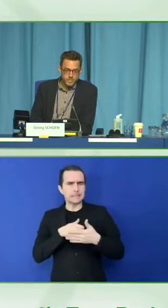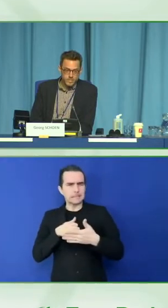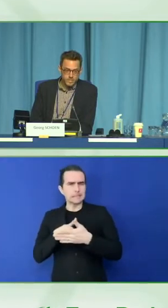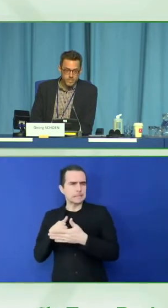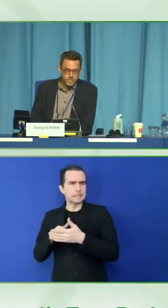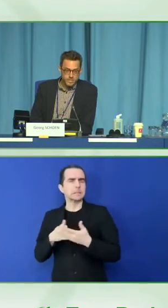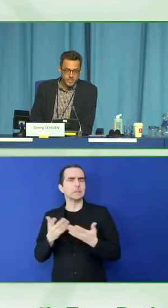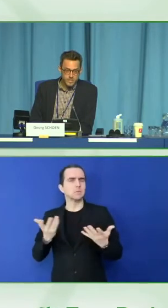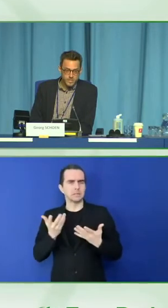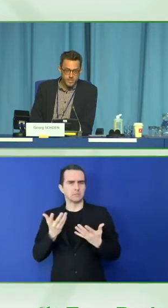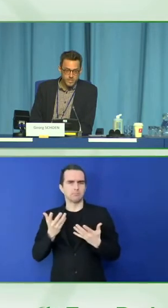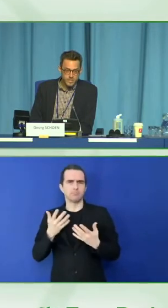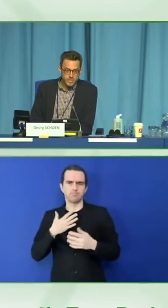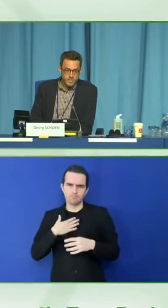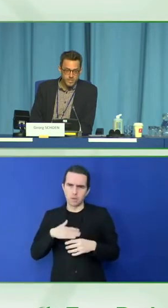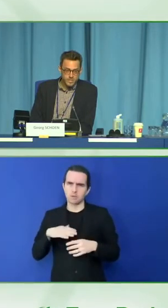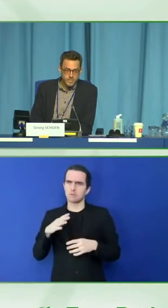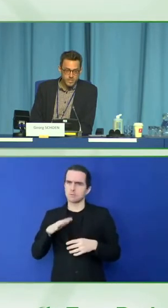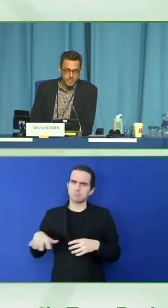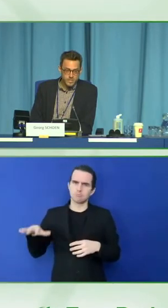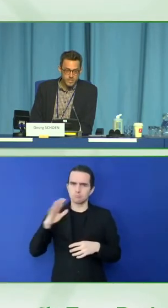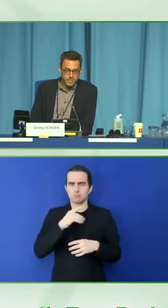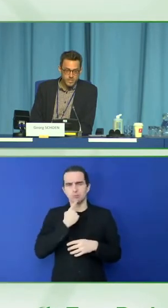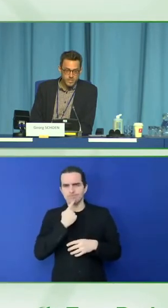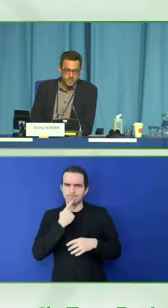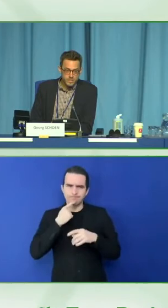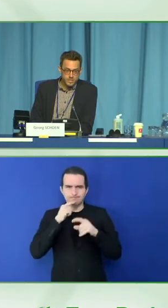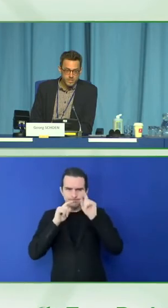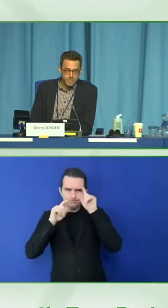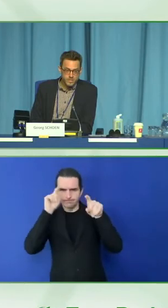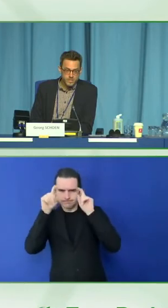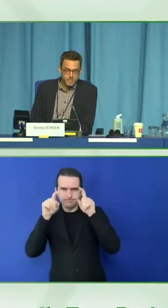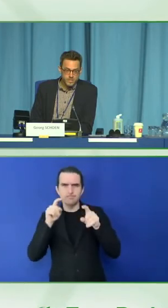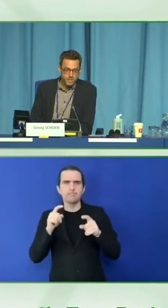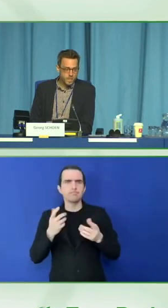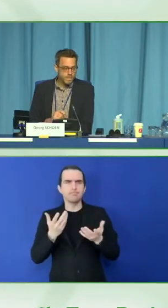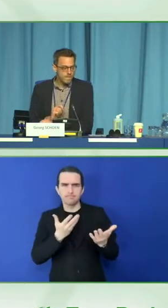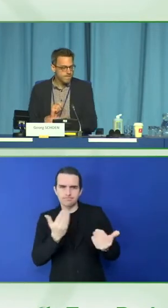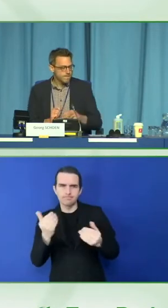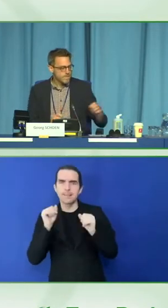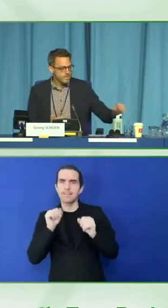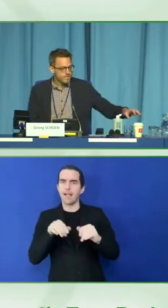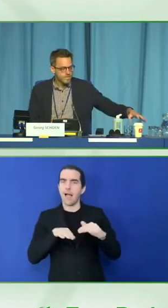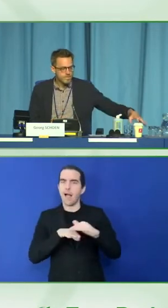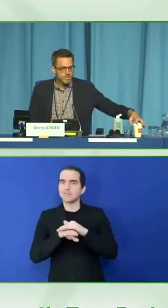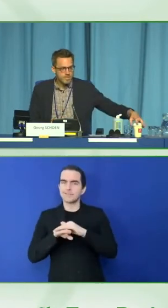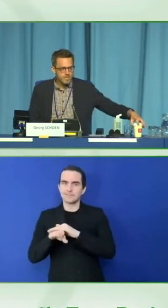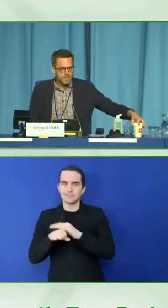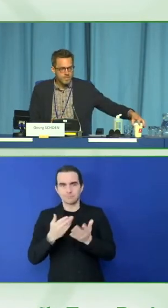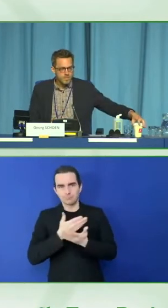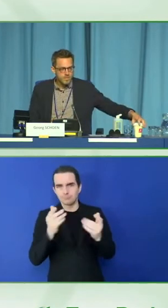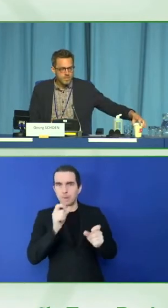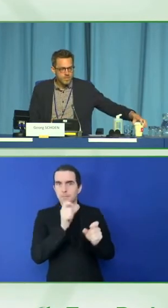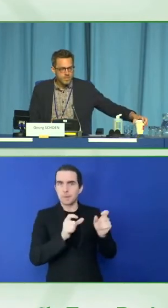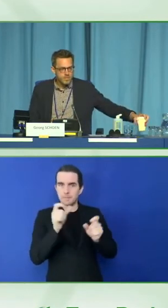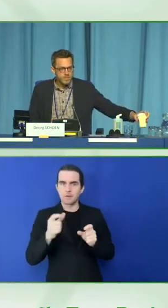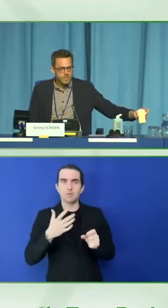product. Or in some case, like while you're starting an organization, disability or inclusion